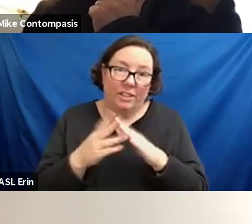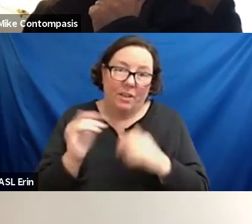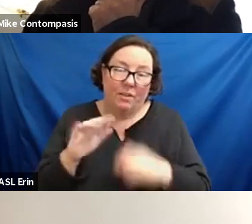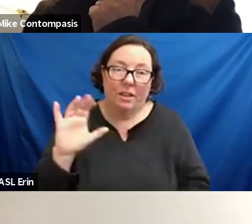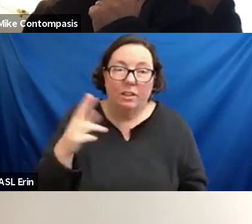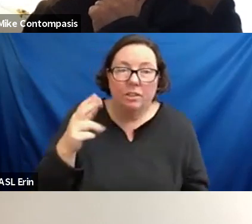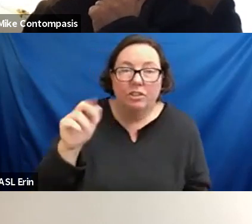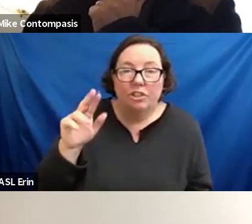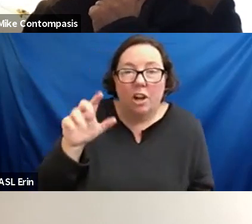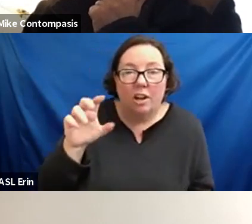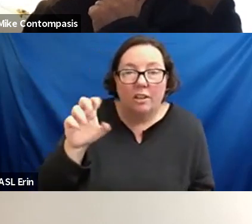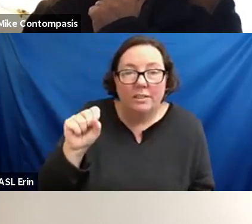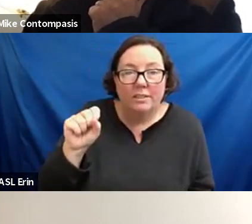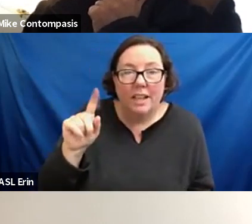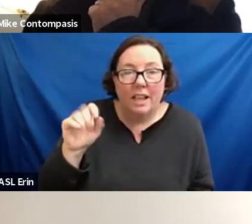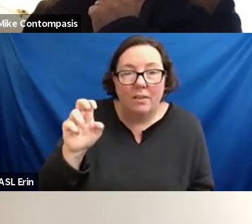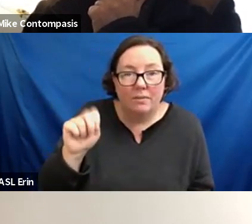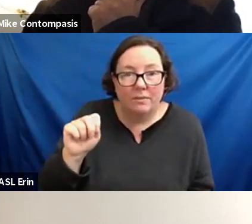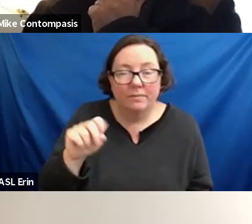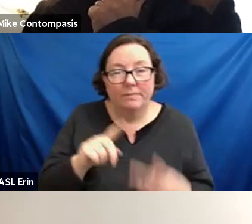instance, and East Boston,